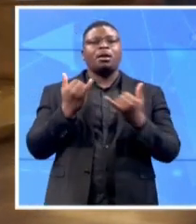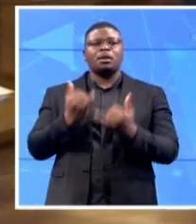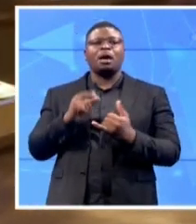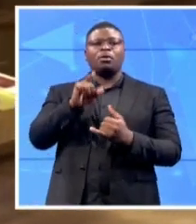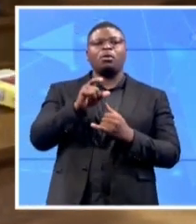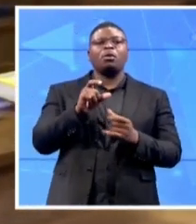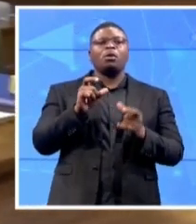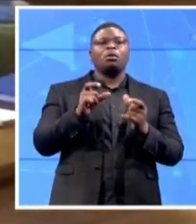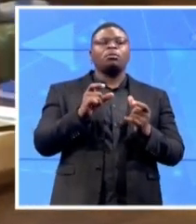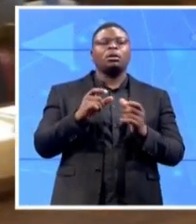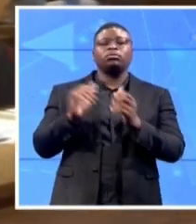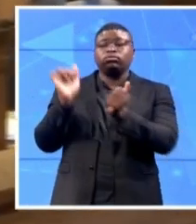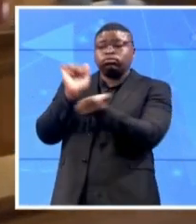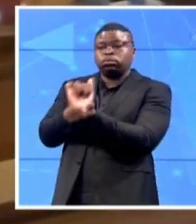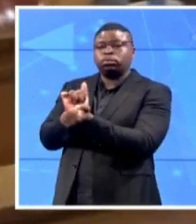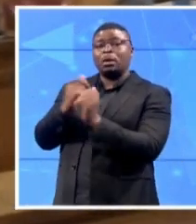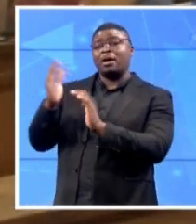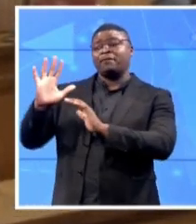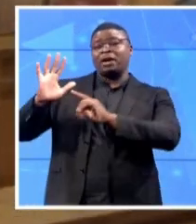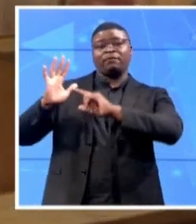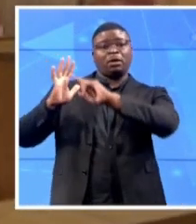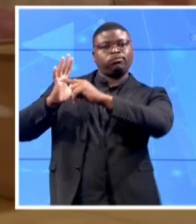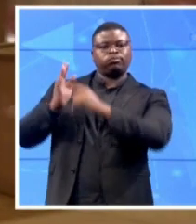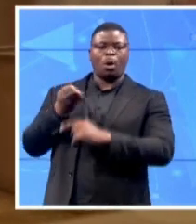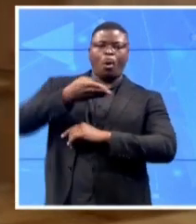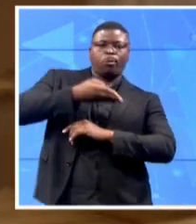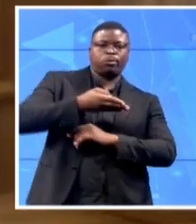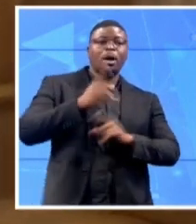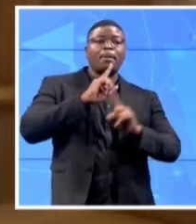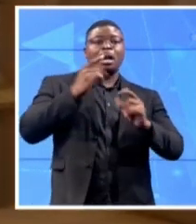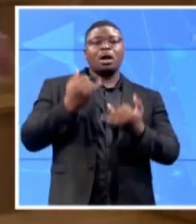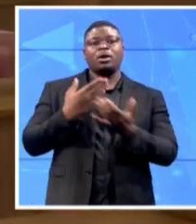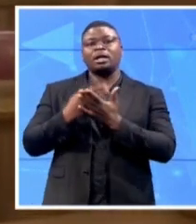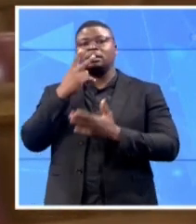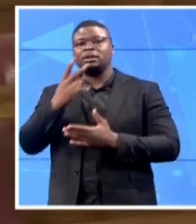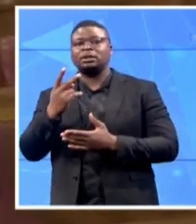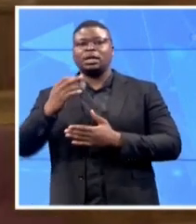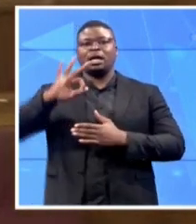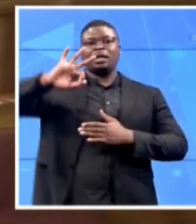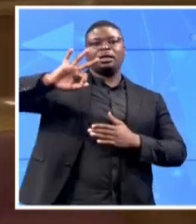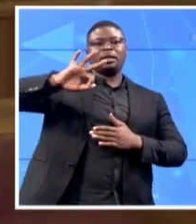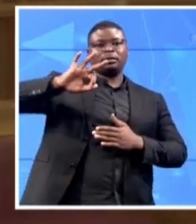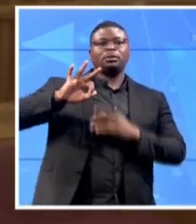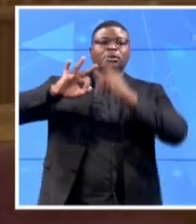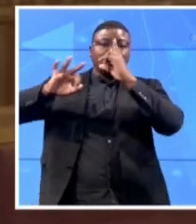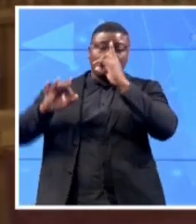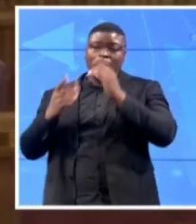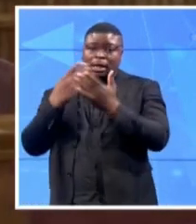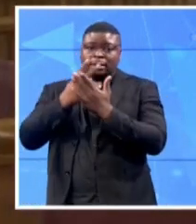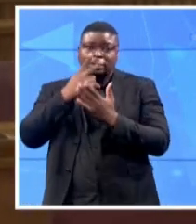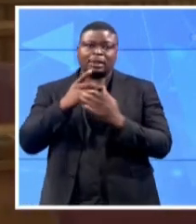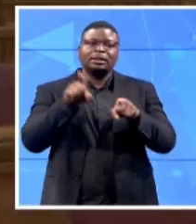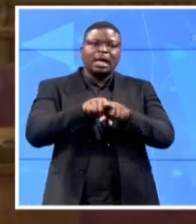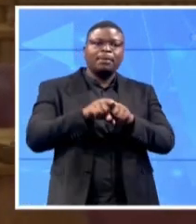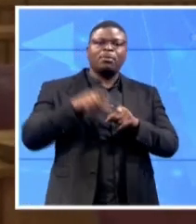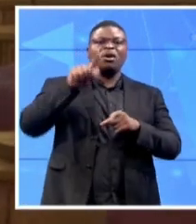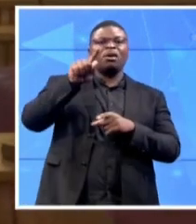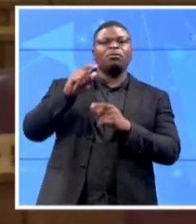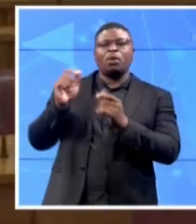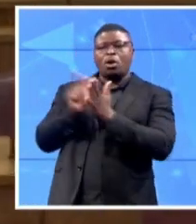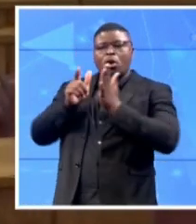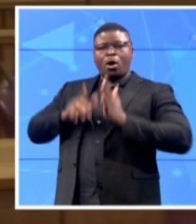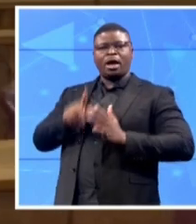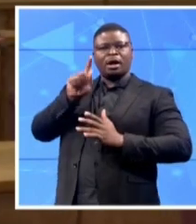have arrived so far. We can see Advocate Thabo there consulting with his client. We are in courtroom GB here at the